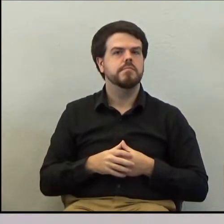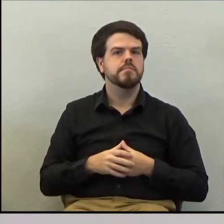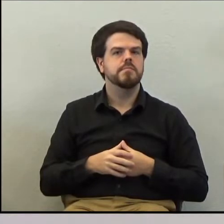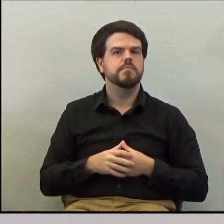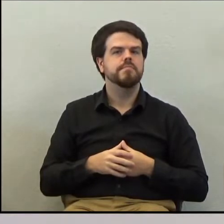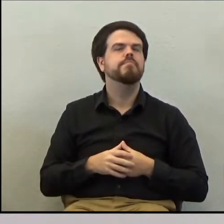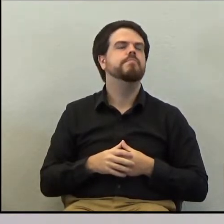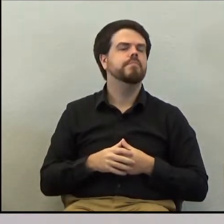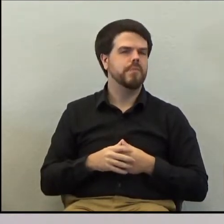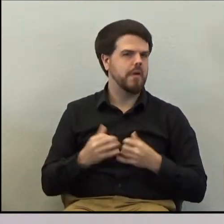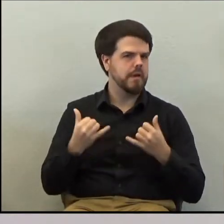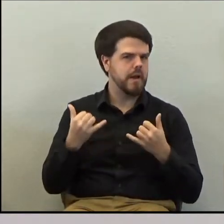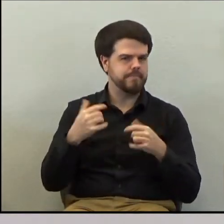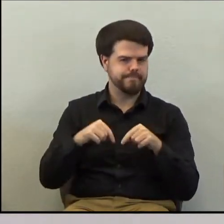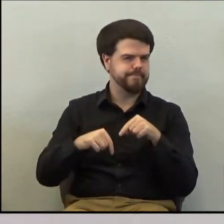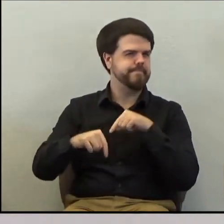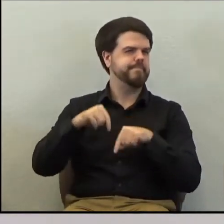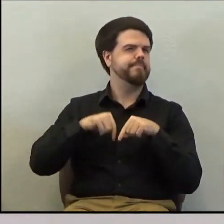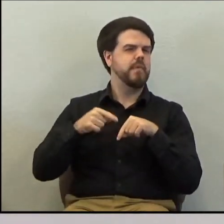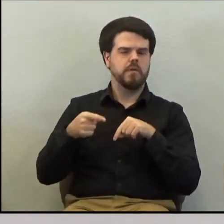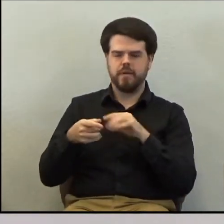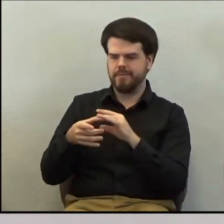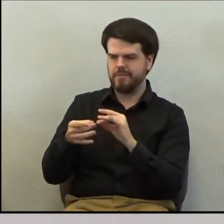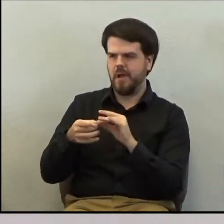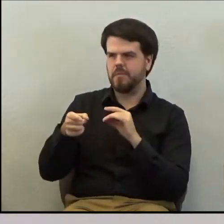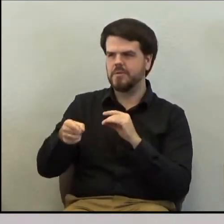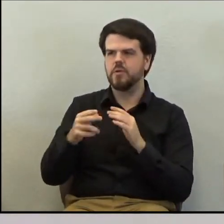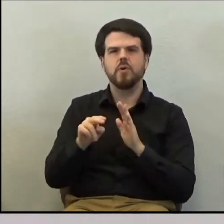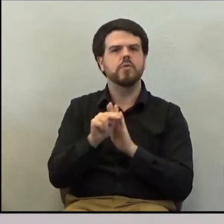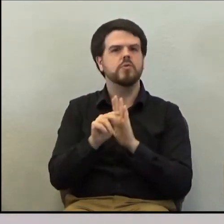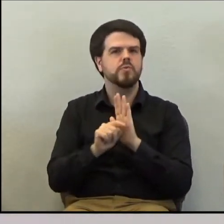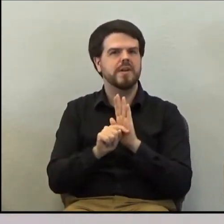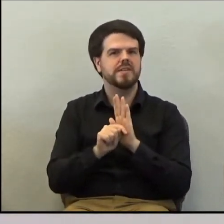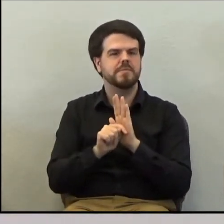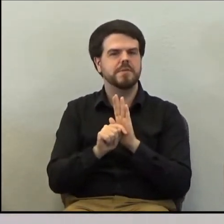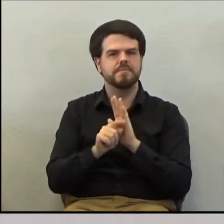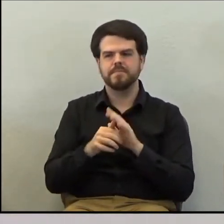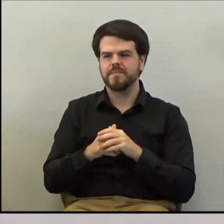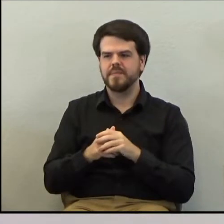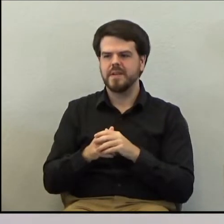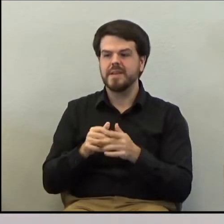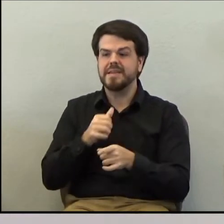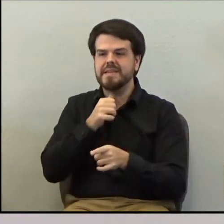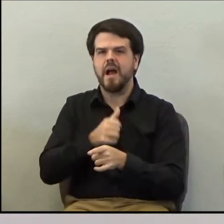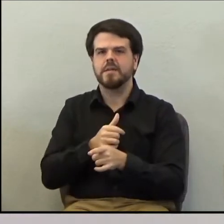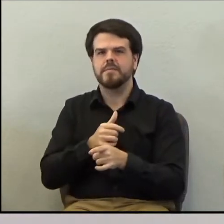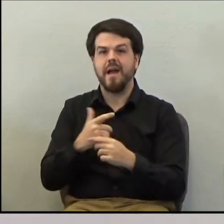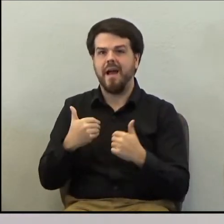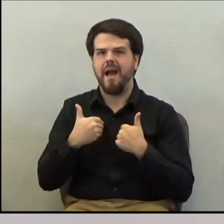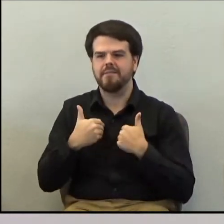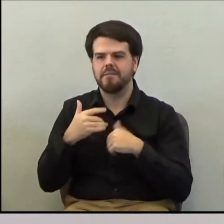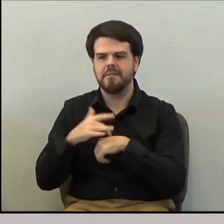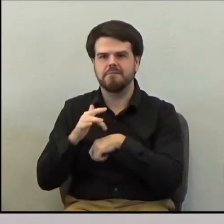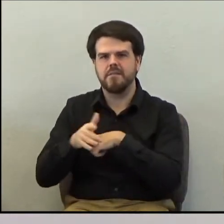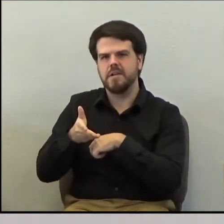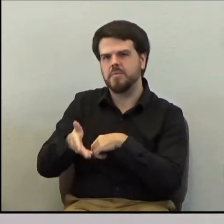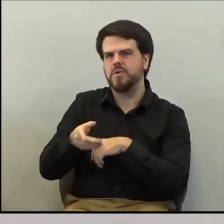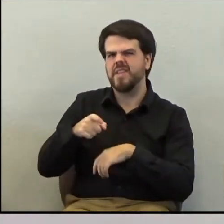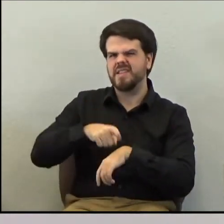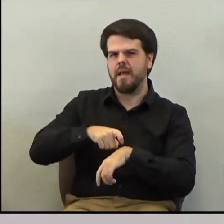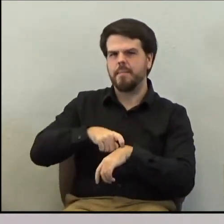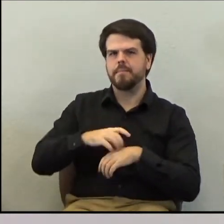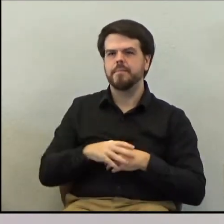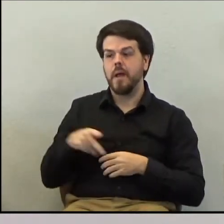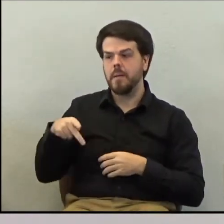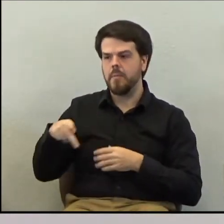Let me go back for a moment to what I just said about the New Testament not existing at this time when when Paul